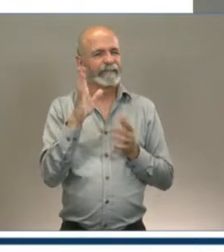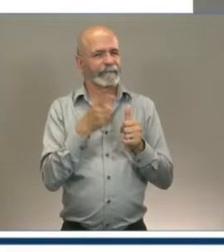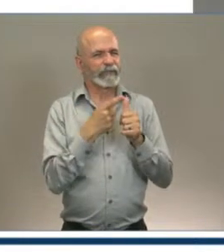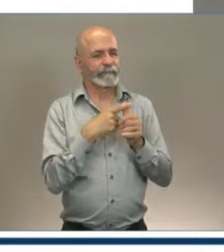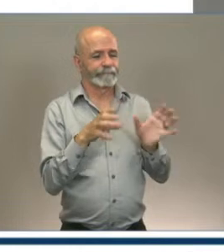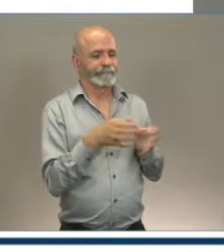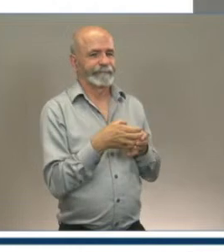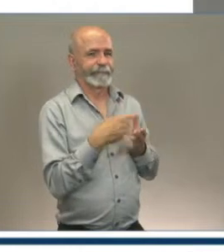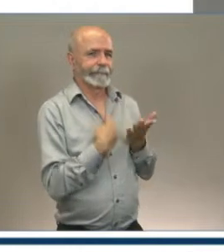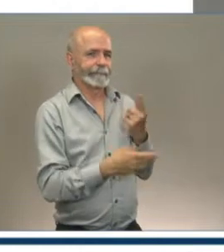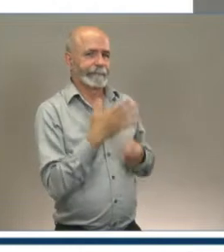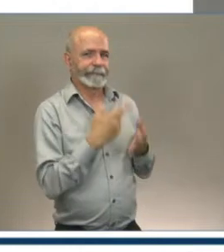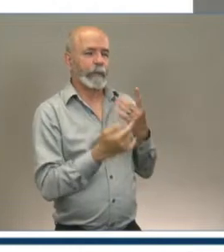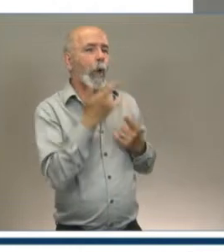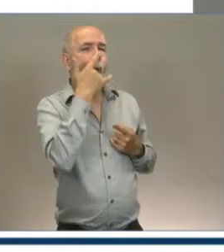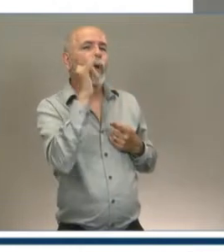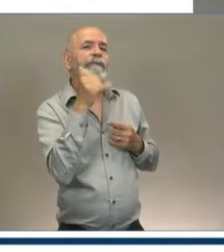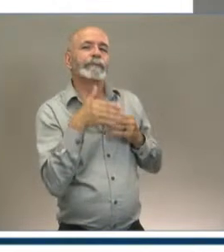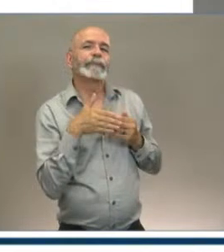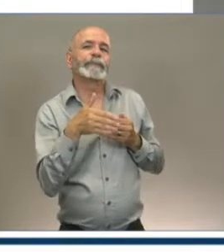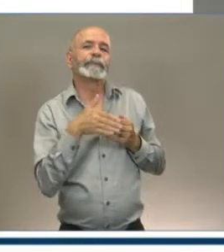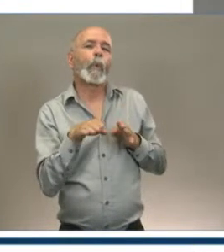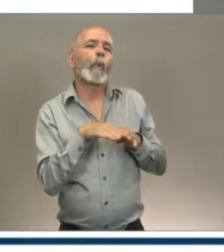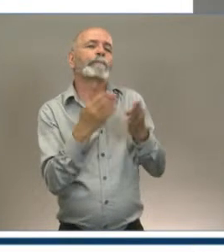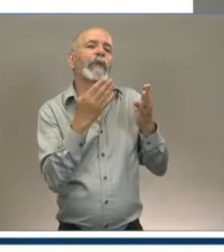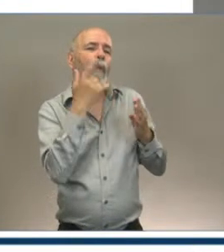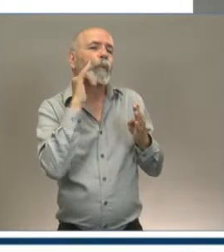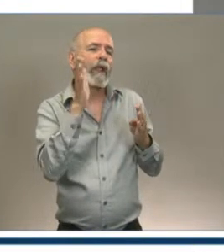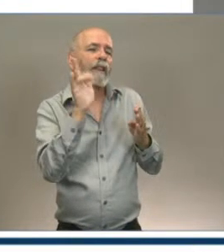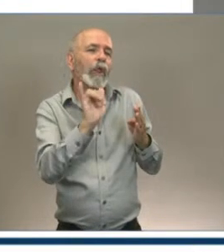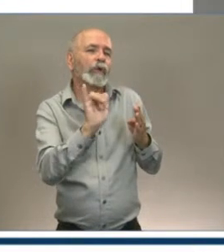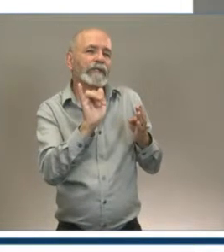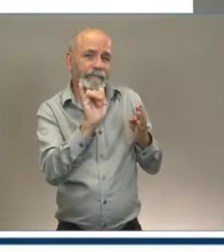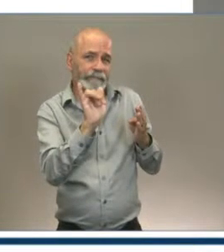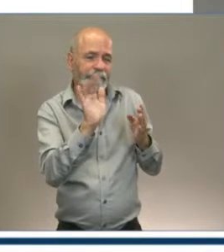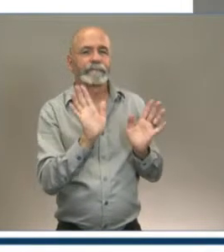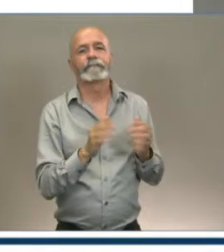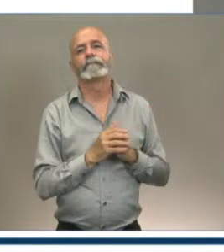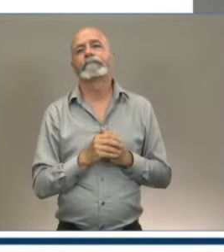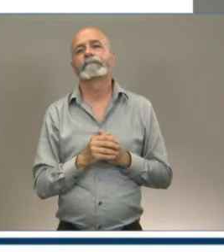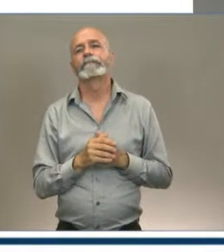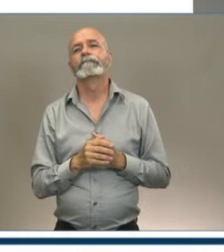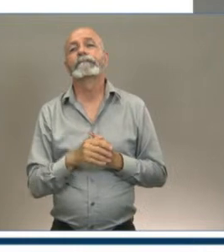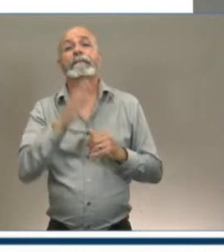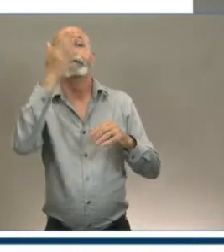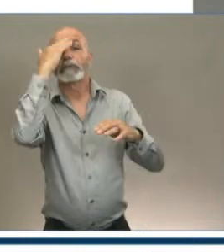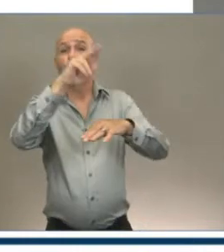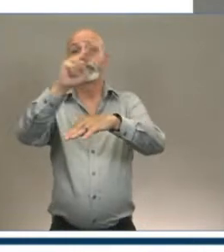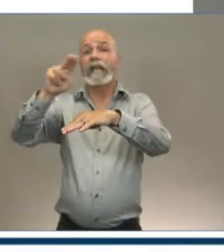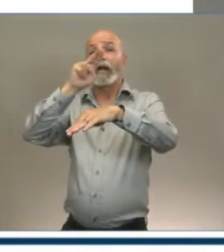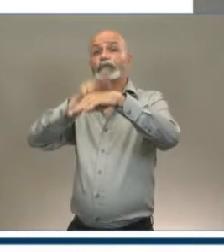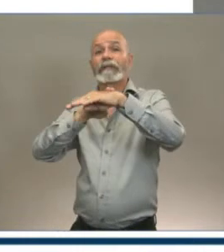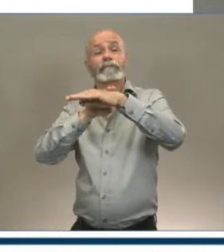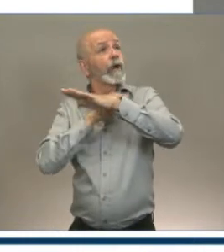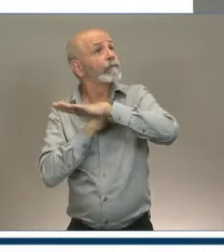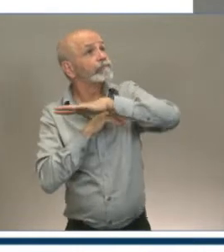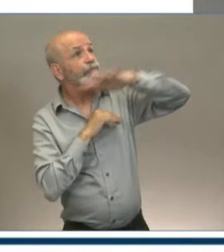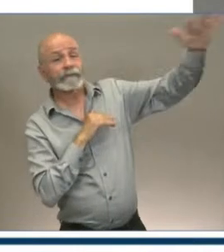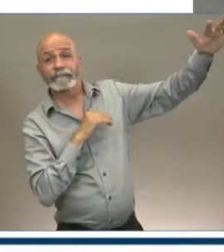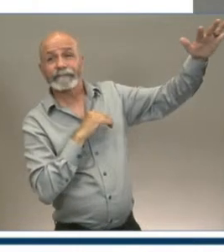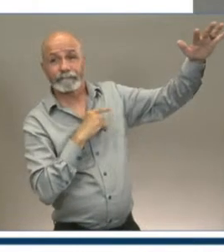the reopening plan. I think you've heard at a national level people talking about as we start to open